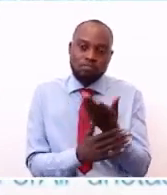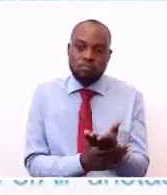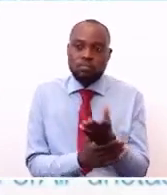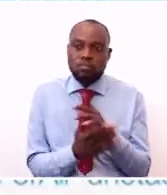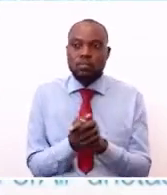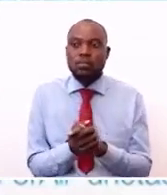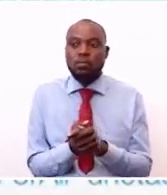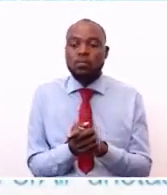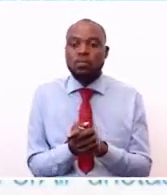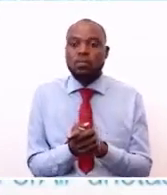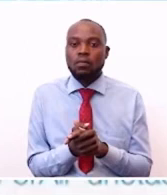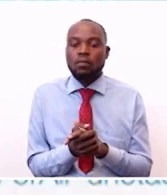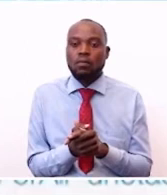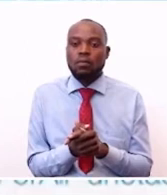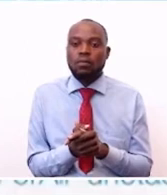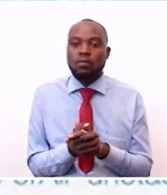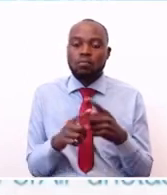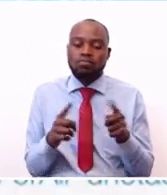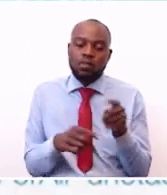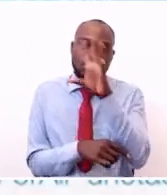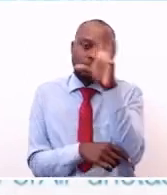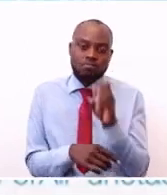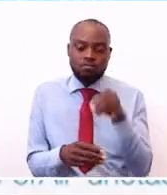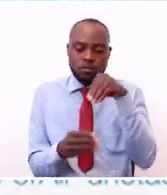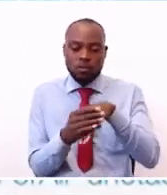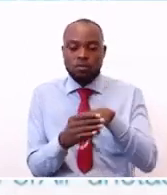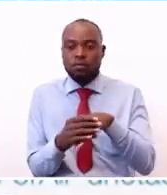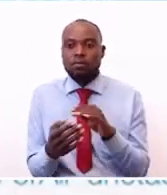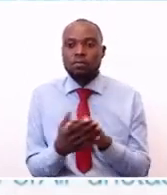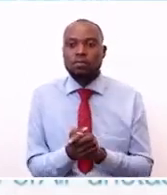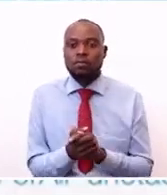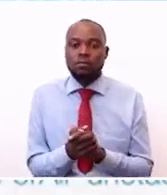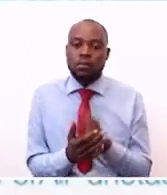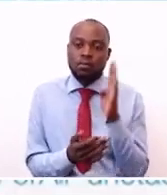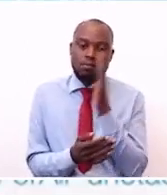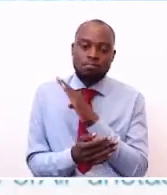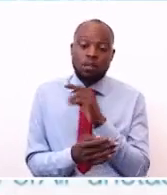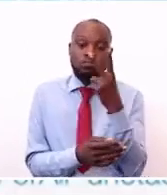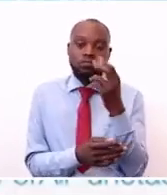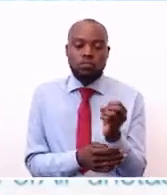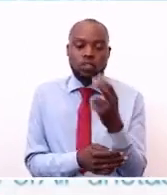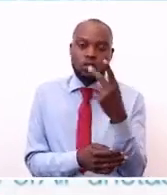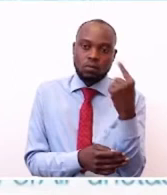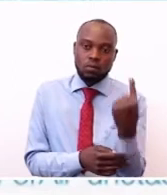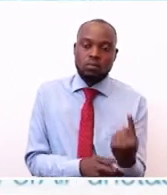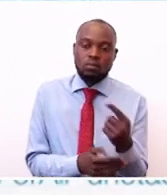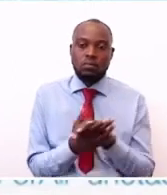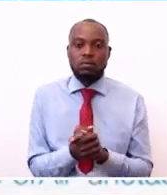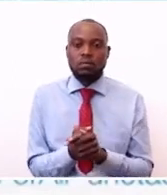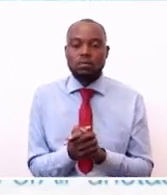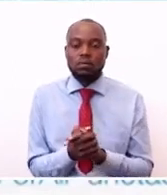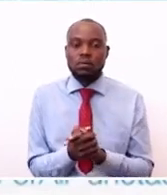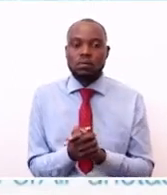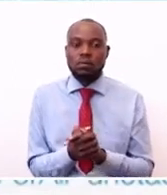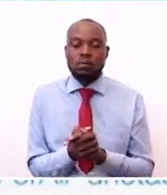external flows, and then macroeconomic risks. And at the end of 2021, we estimated this risk now